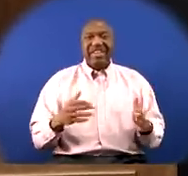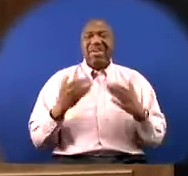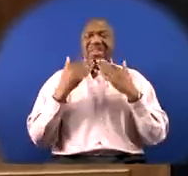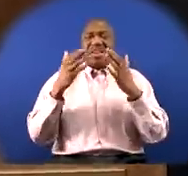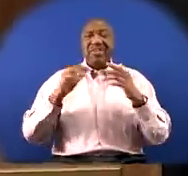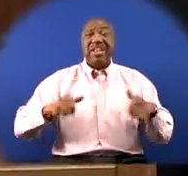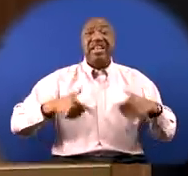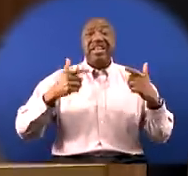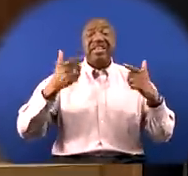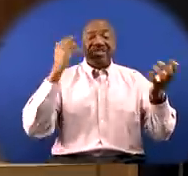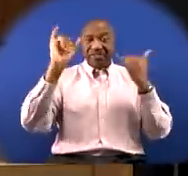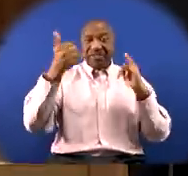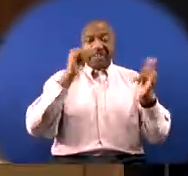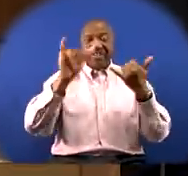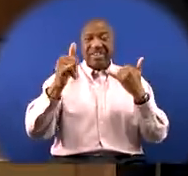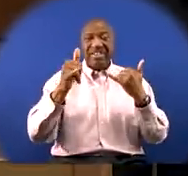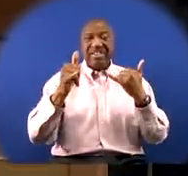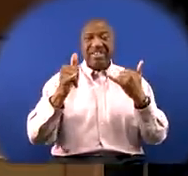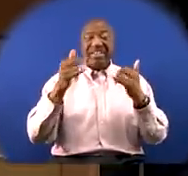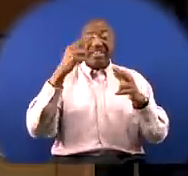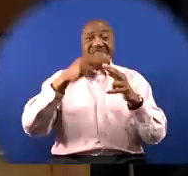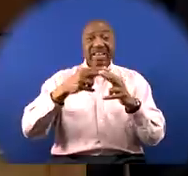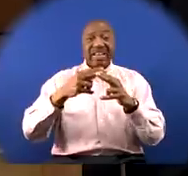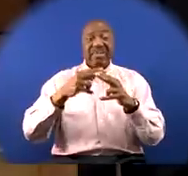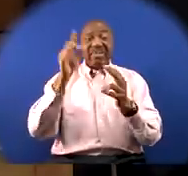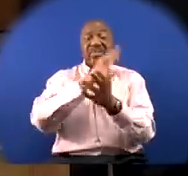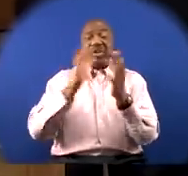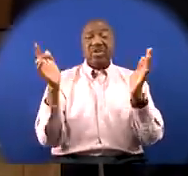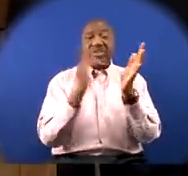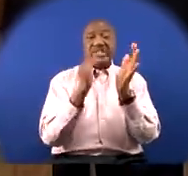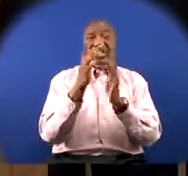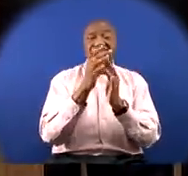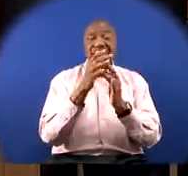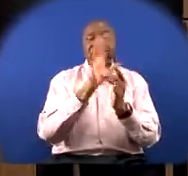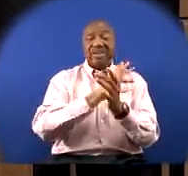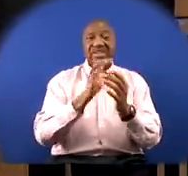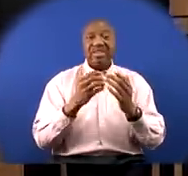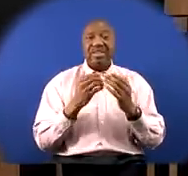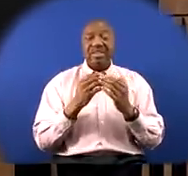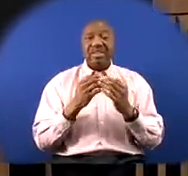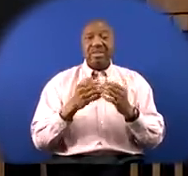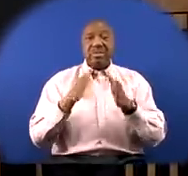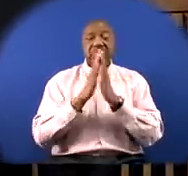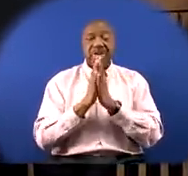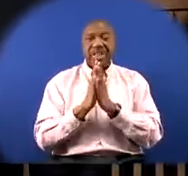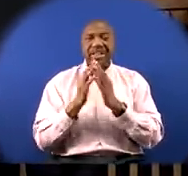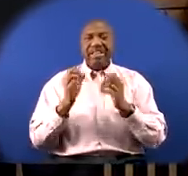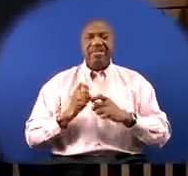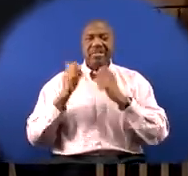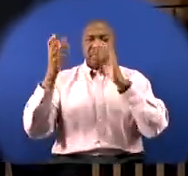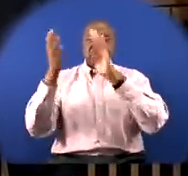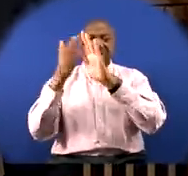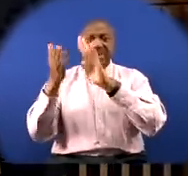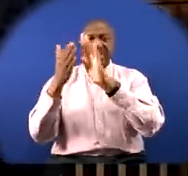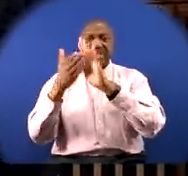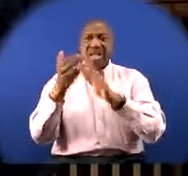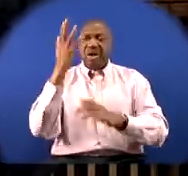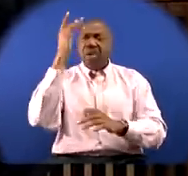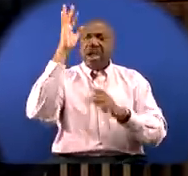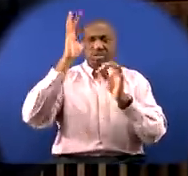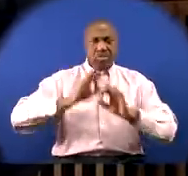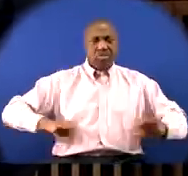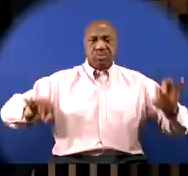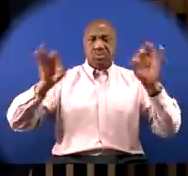lives forevermore. And so it's in the name of the Lord Jesus that we pray this prayer and give you great praise because you're a